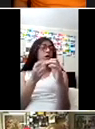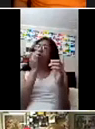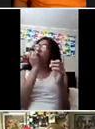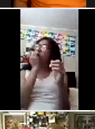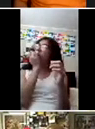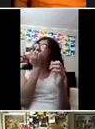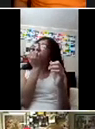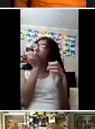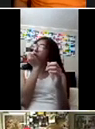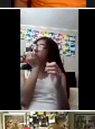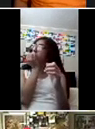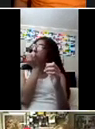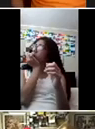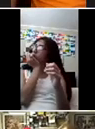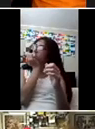my goodness.